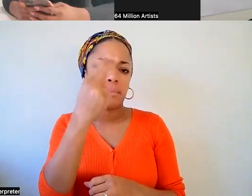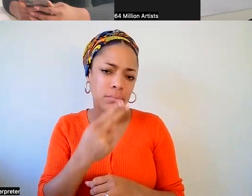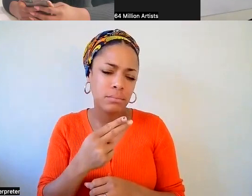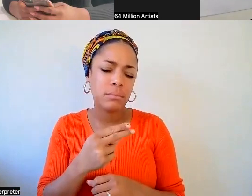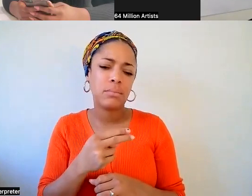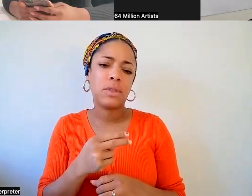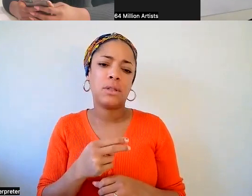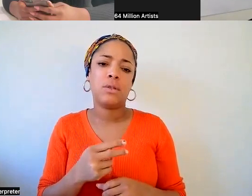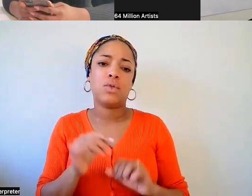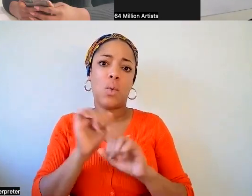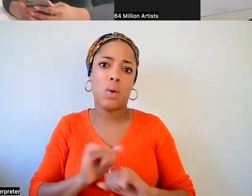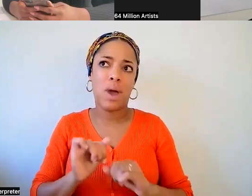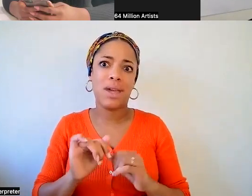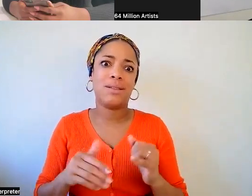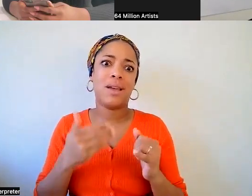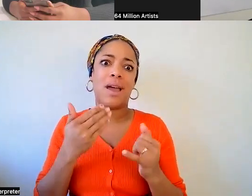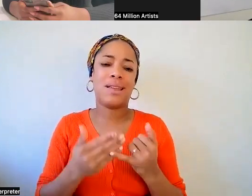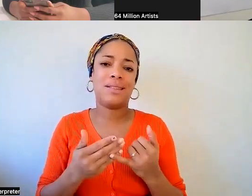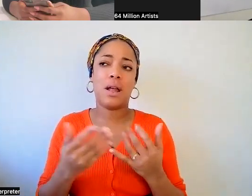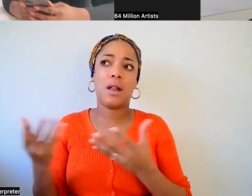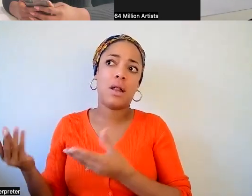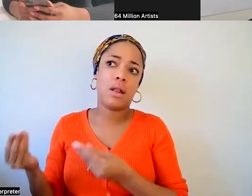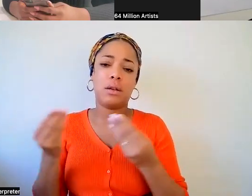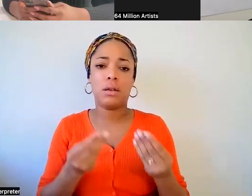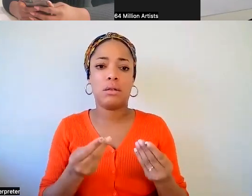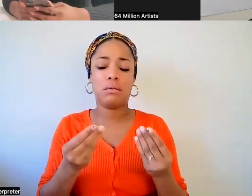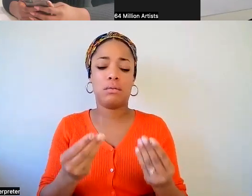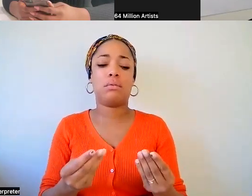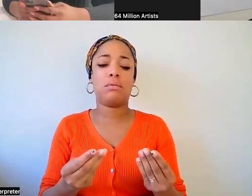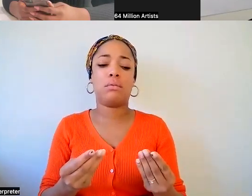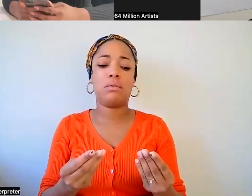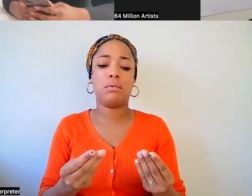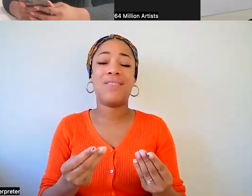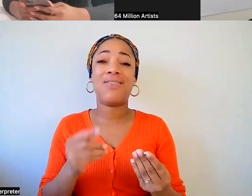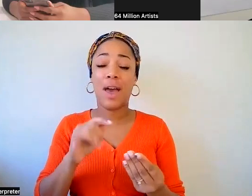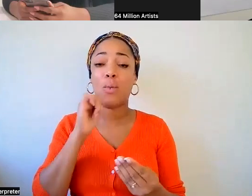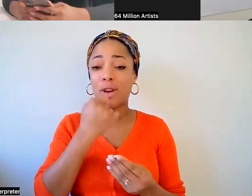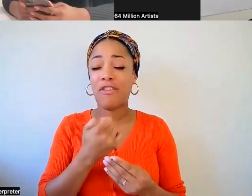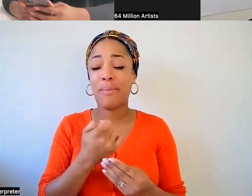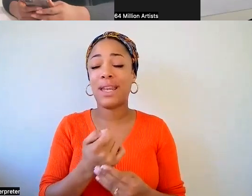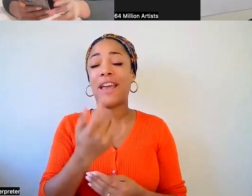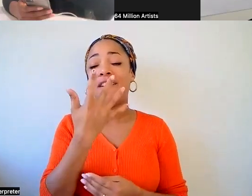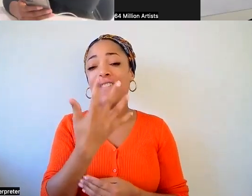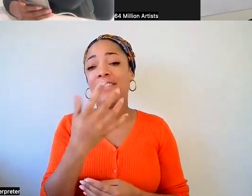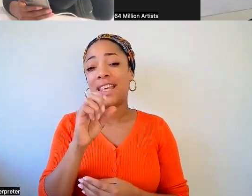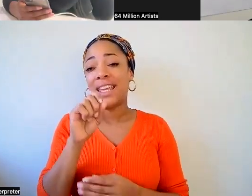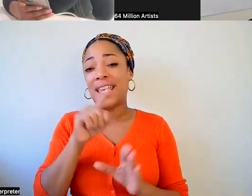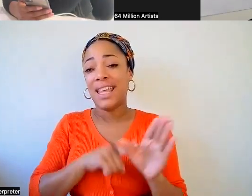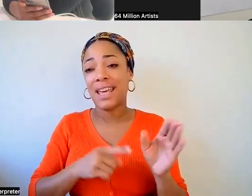happened exactly 50 years ago next month. Wow. 1974, the book came out,